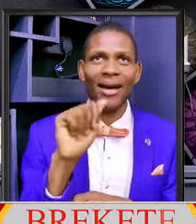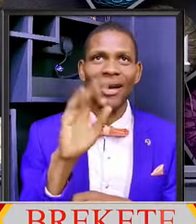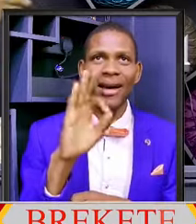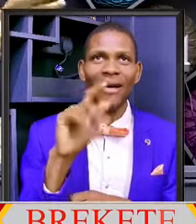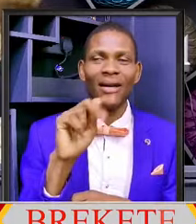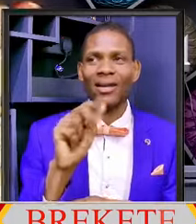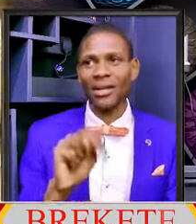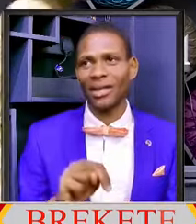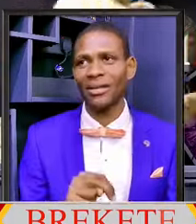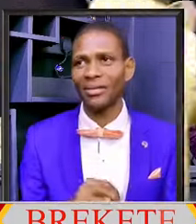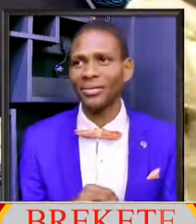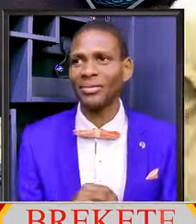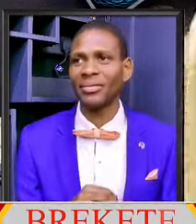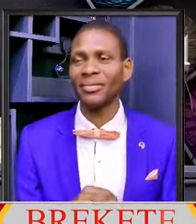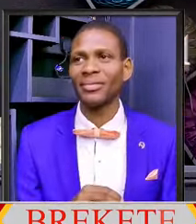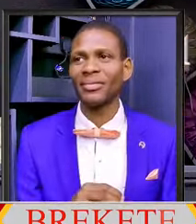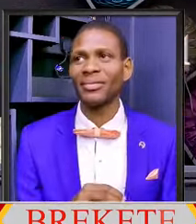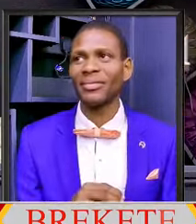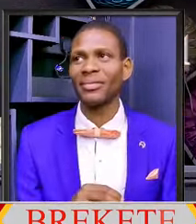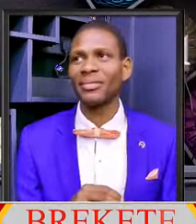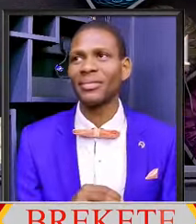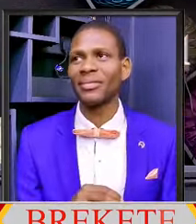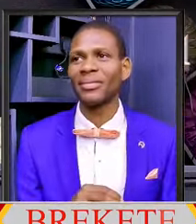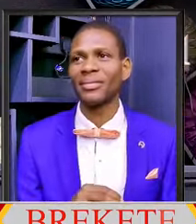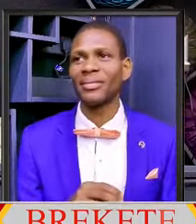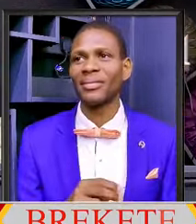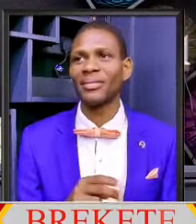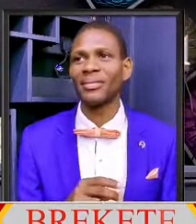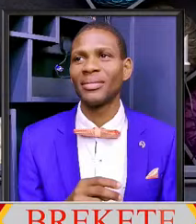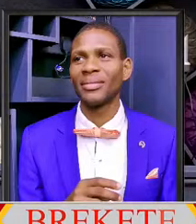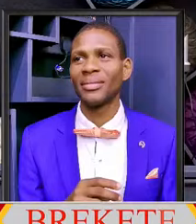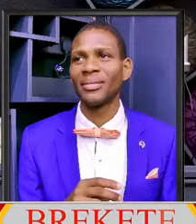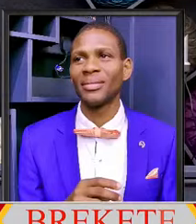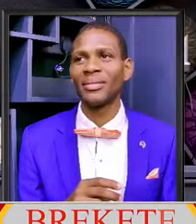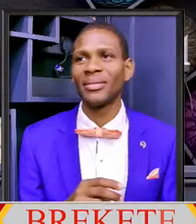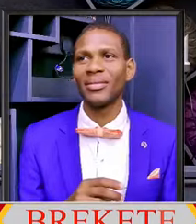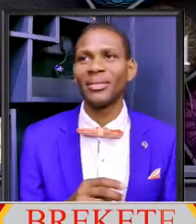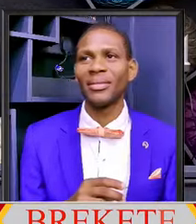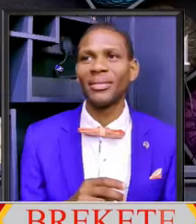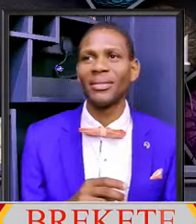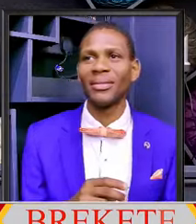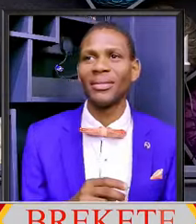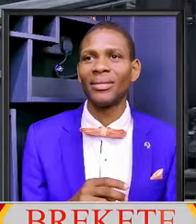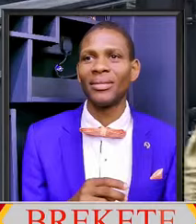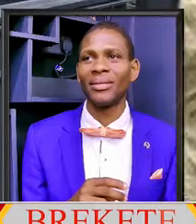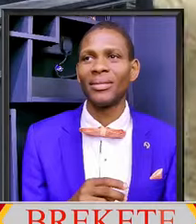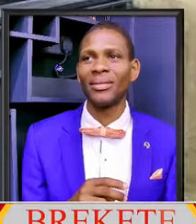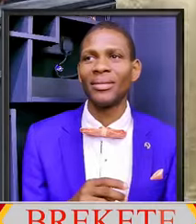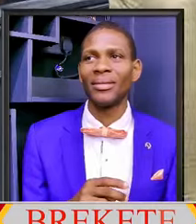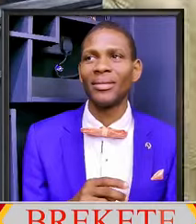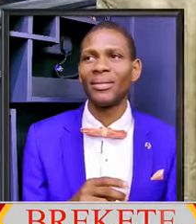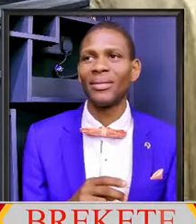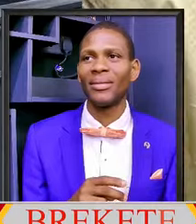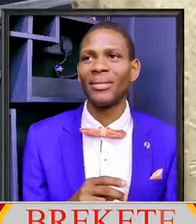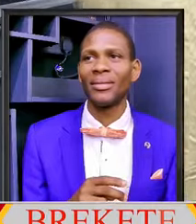No, just by the side here. No, bring her. Please.